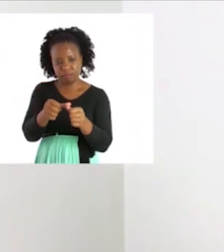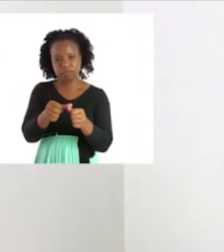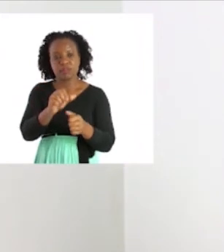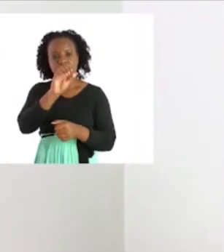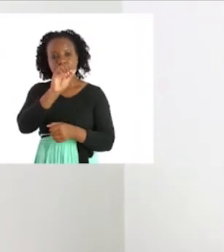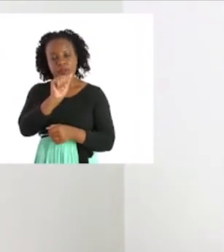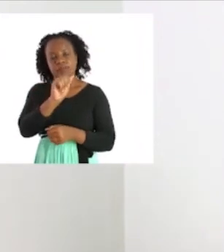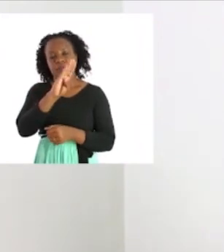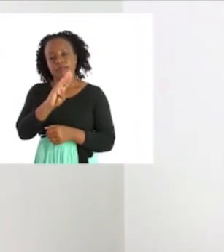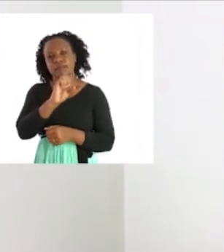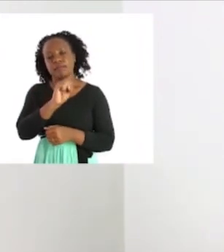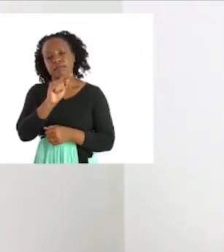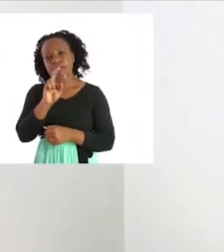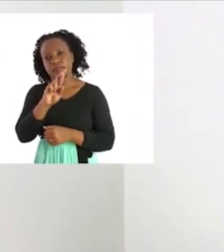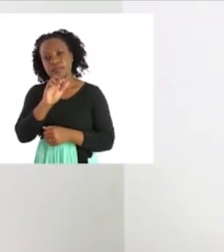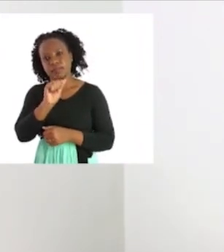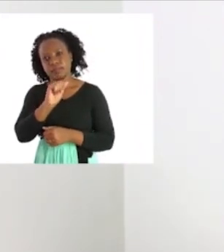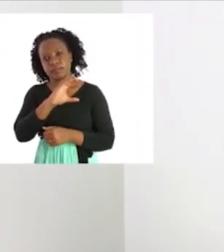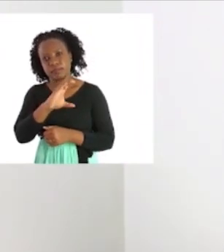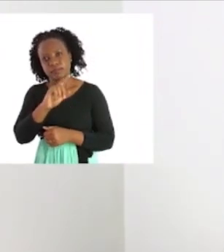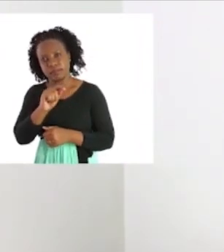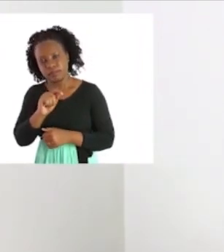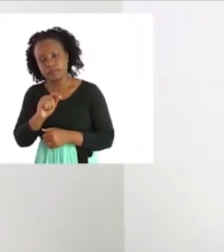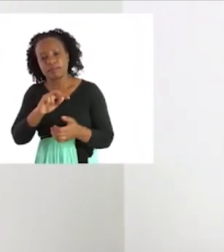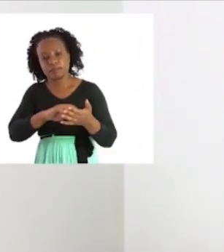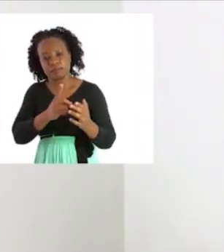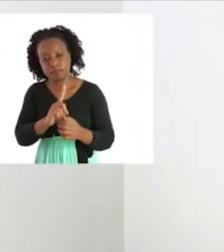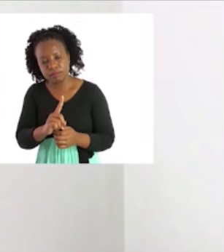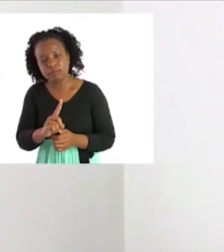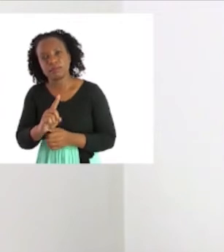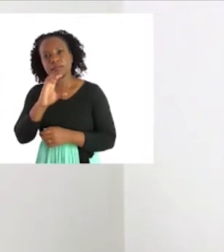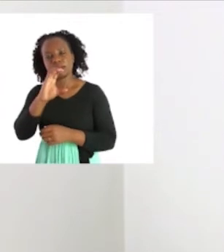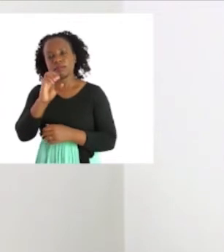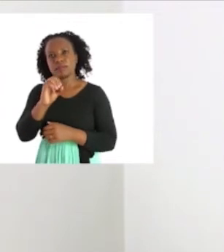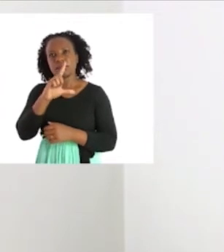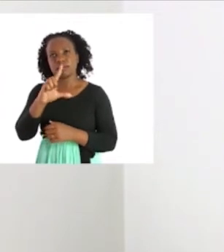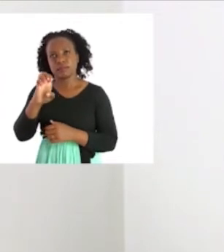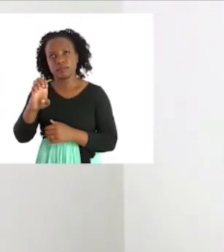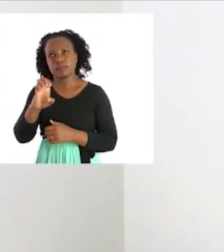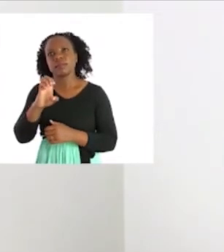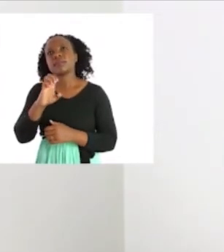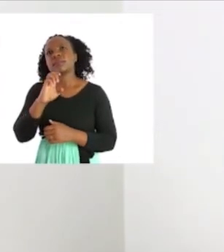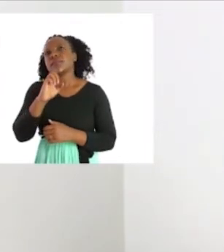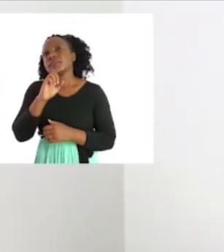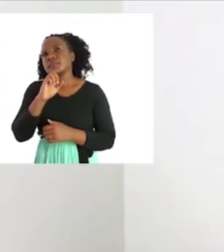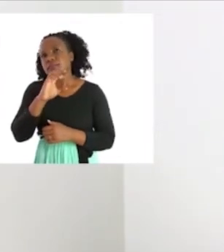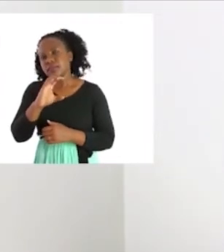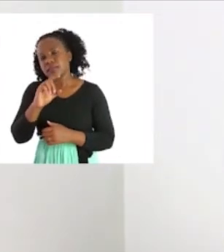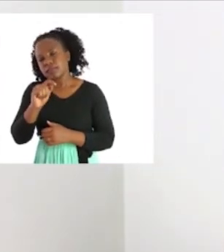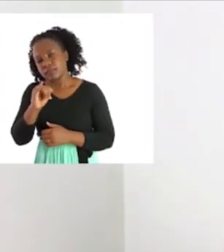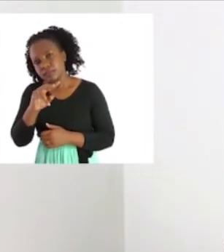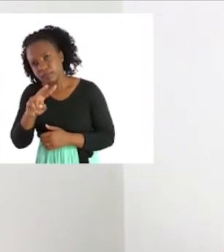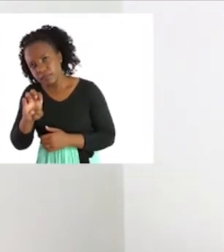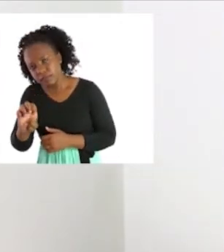is and a collective noun. Before we finish with our lesson for today, I am going to leave